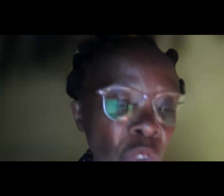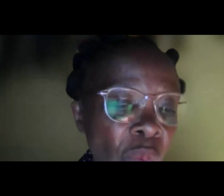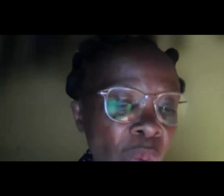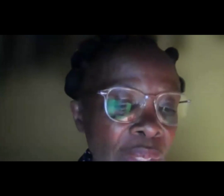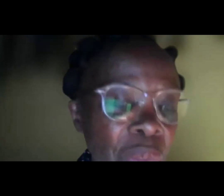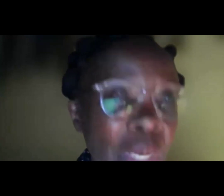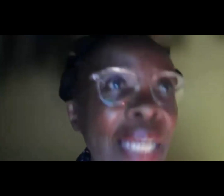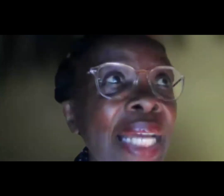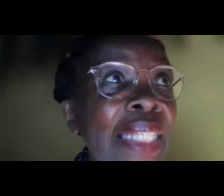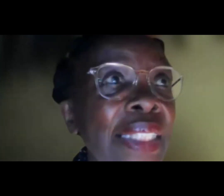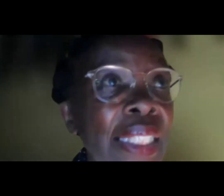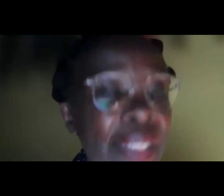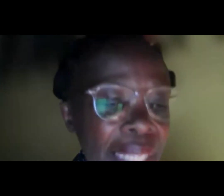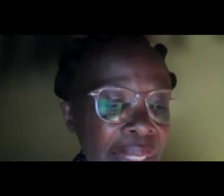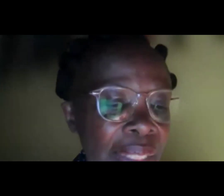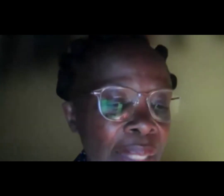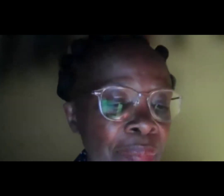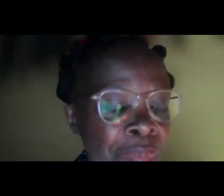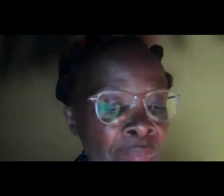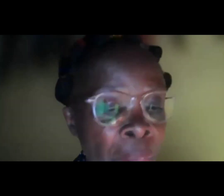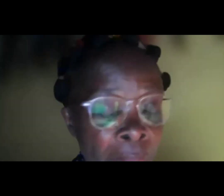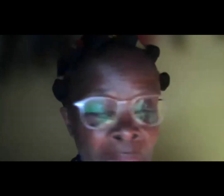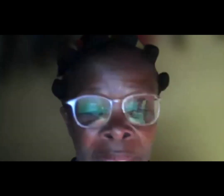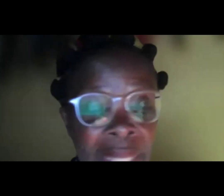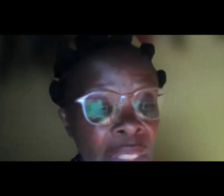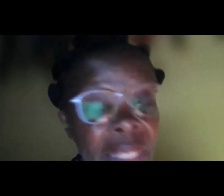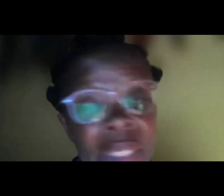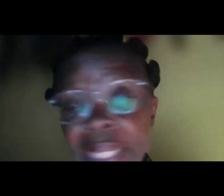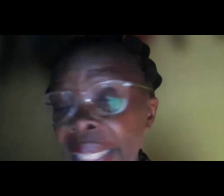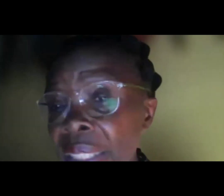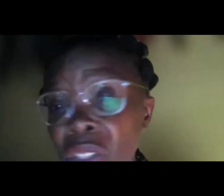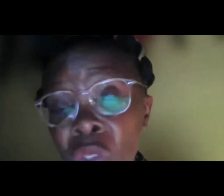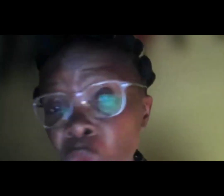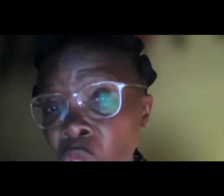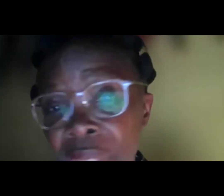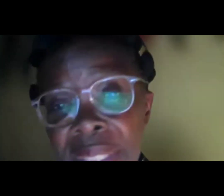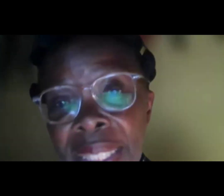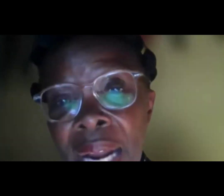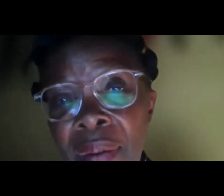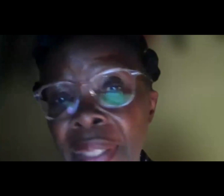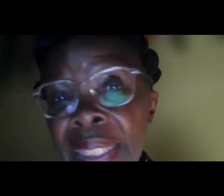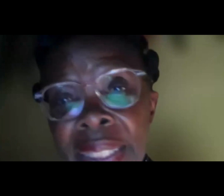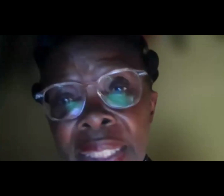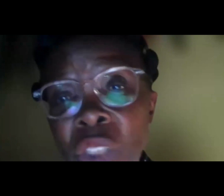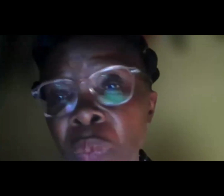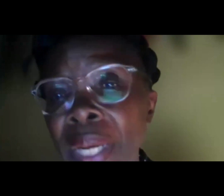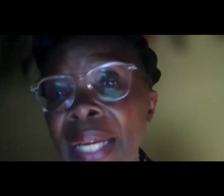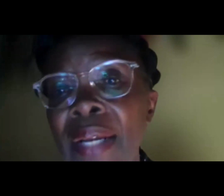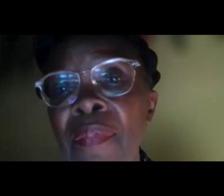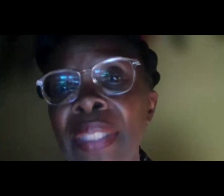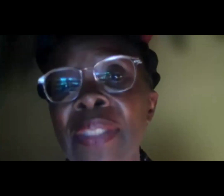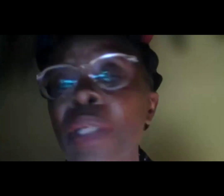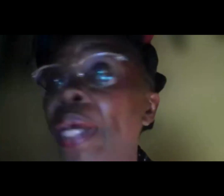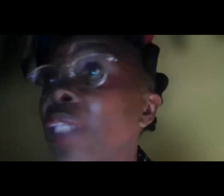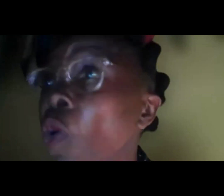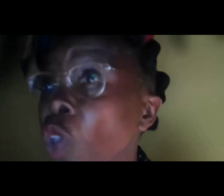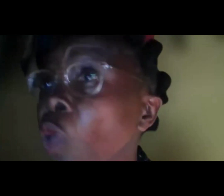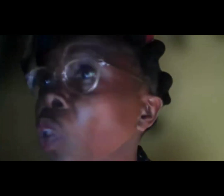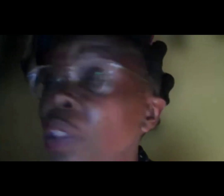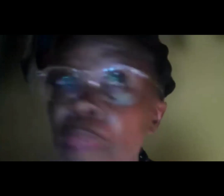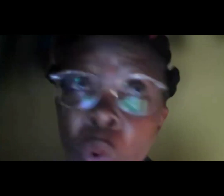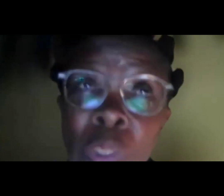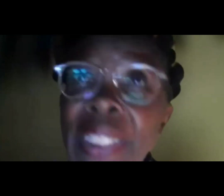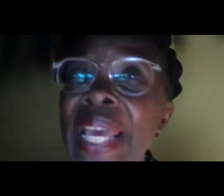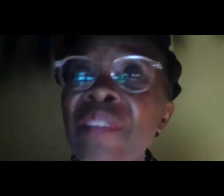I also want to highlight here that the key institutions that are leading this work, and